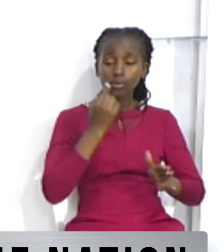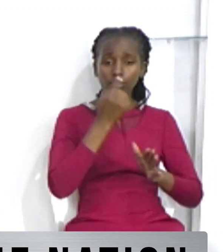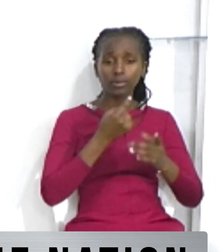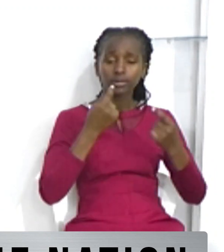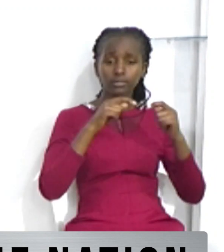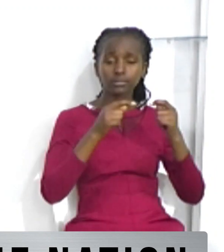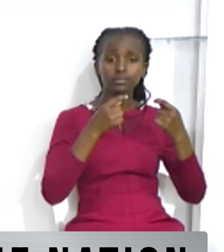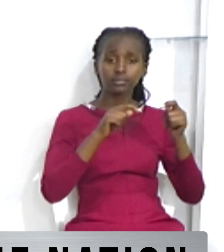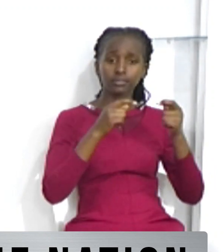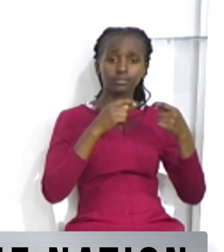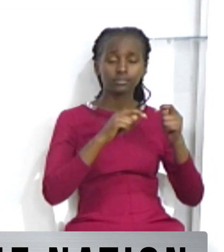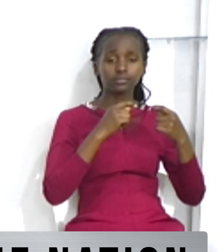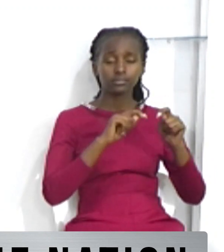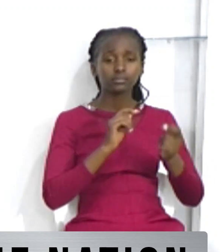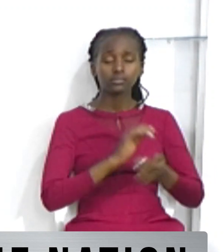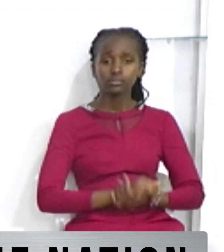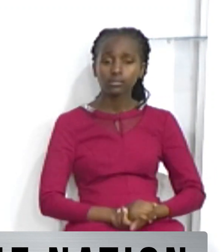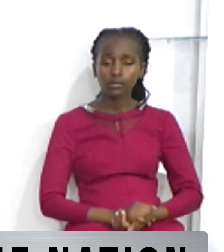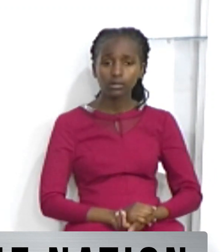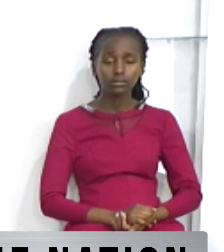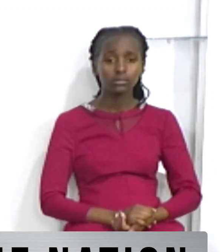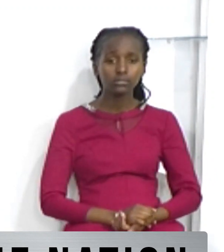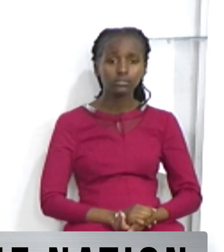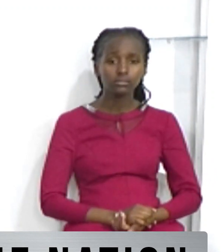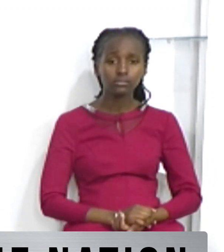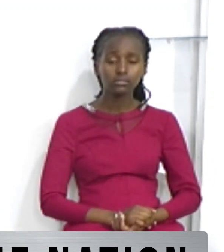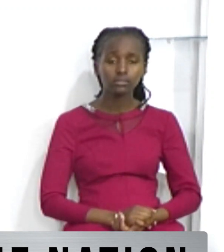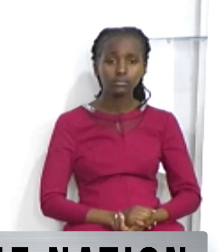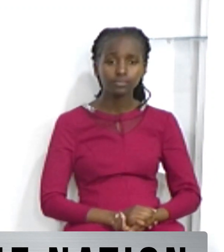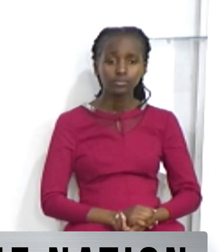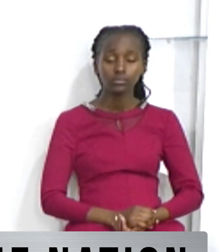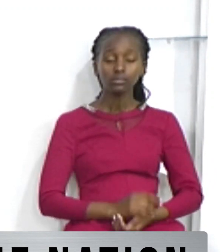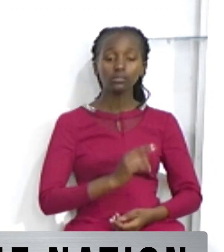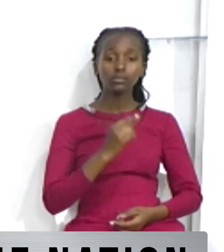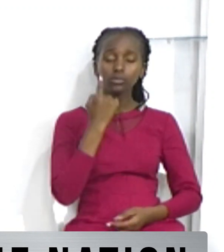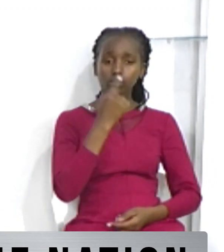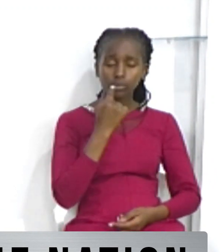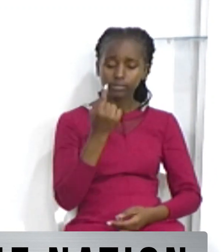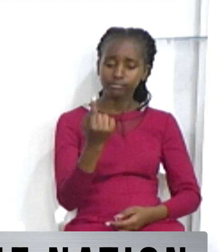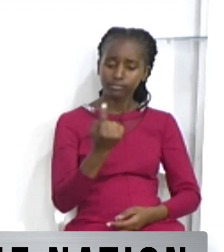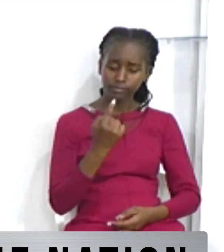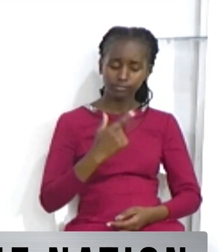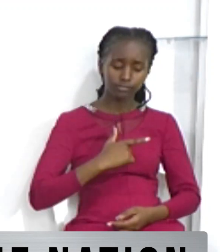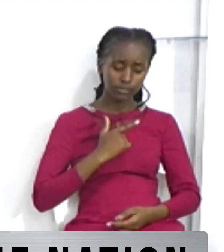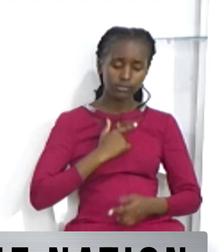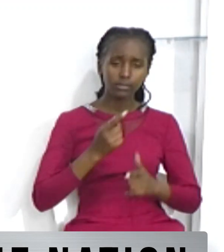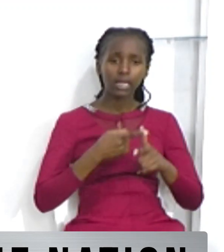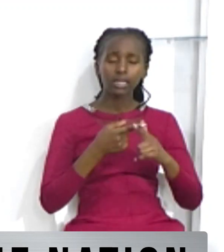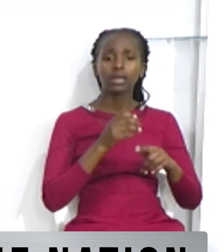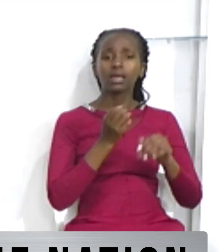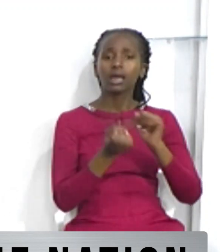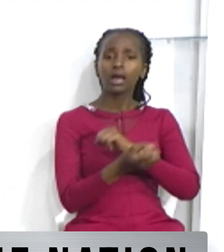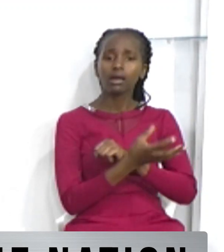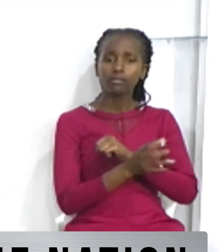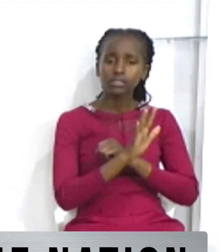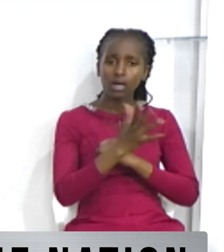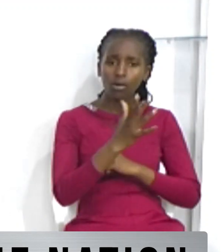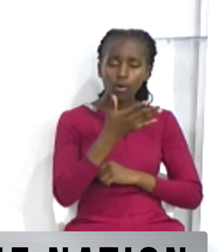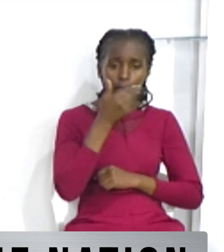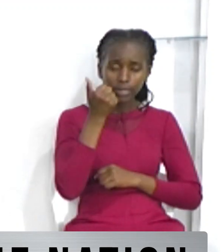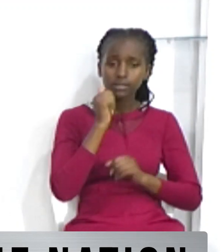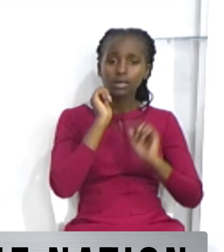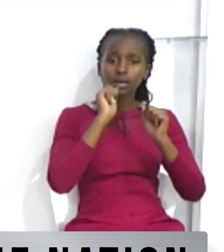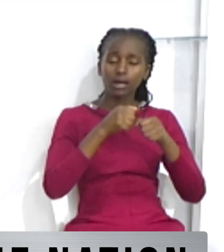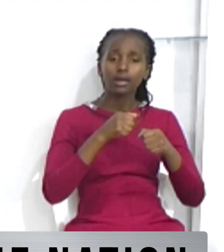Yes, yes, you remember them. Yes, remember them. They could visit the farmers and advise them on how best they